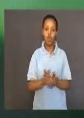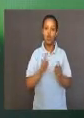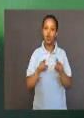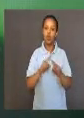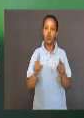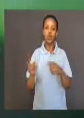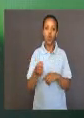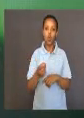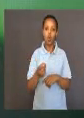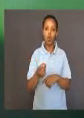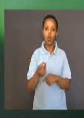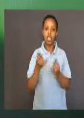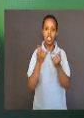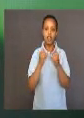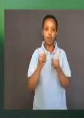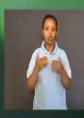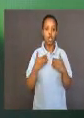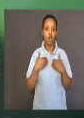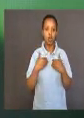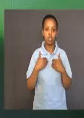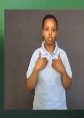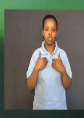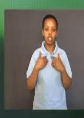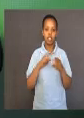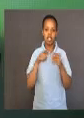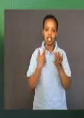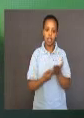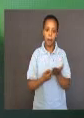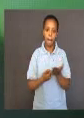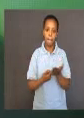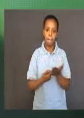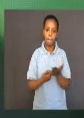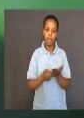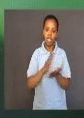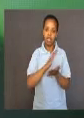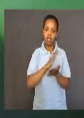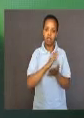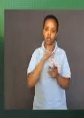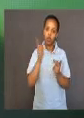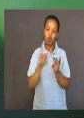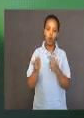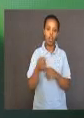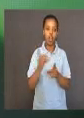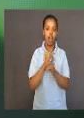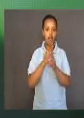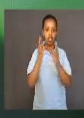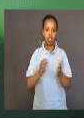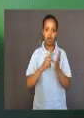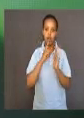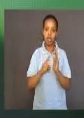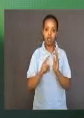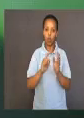different versions of special creationism linked with different types of